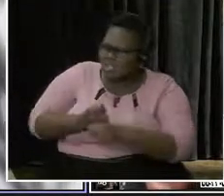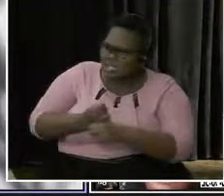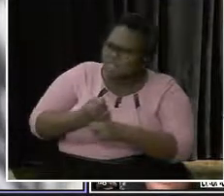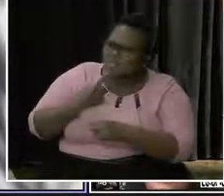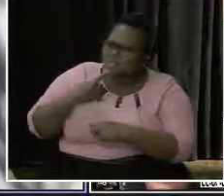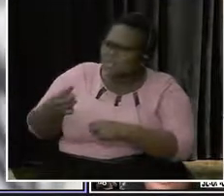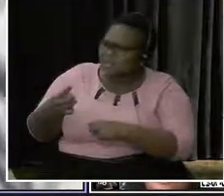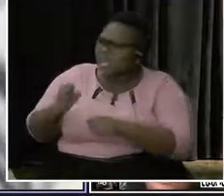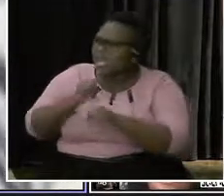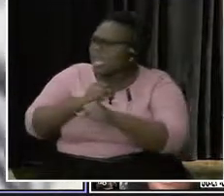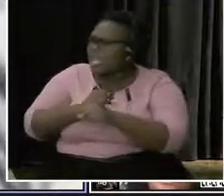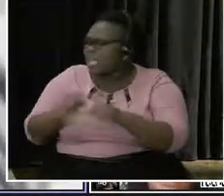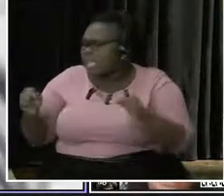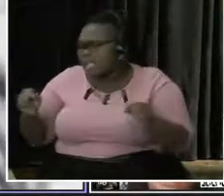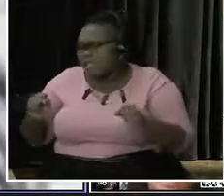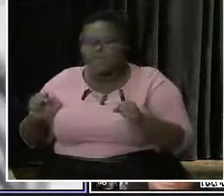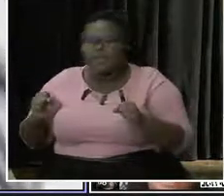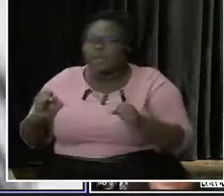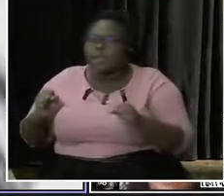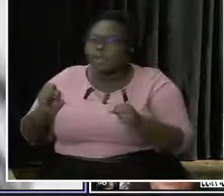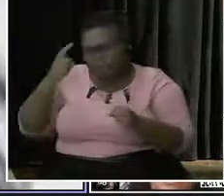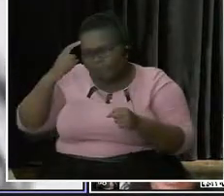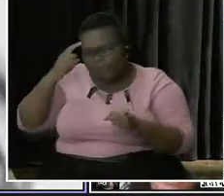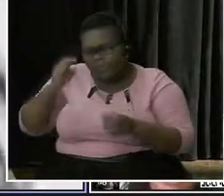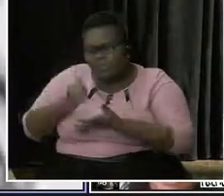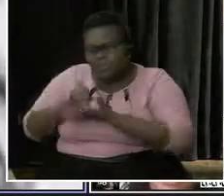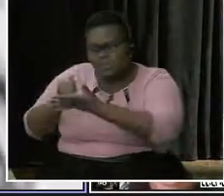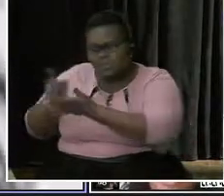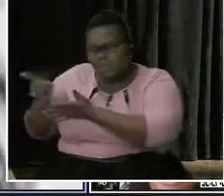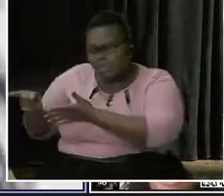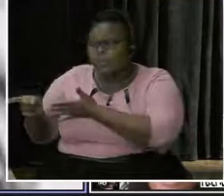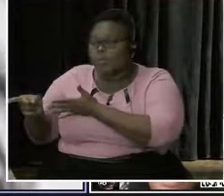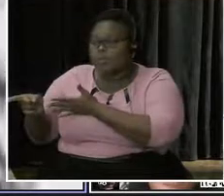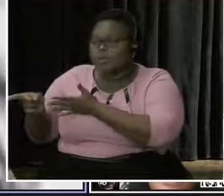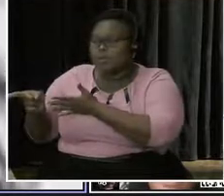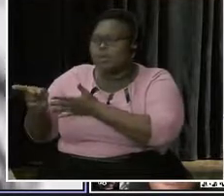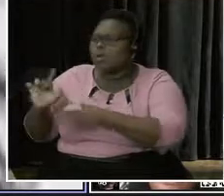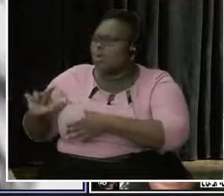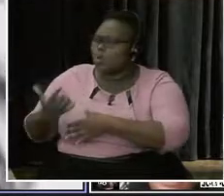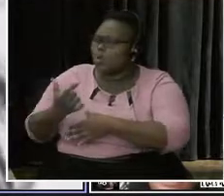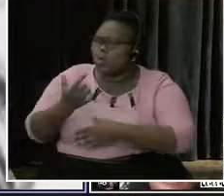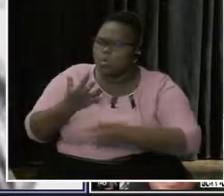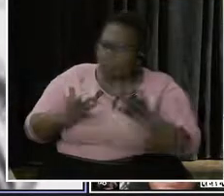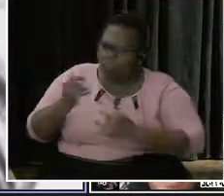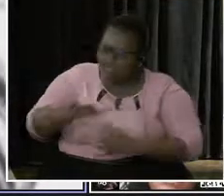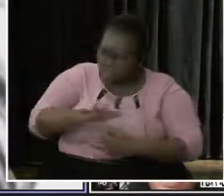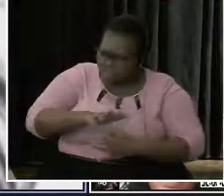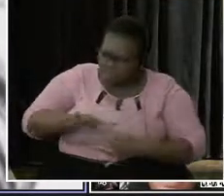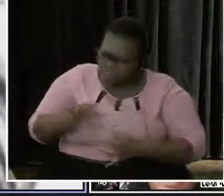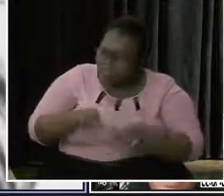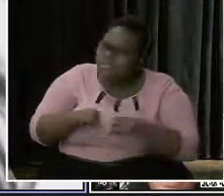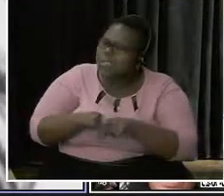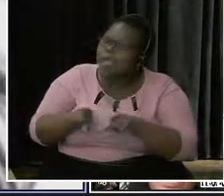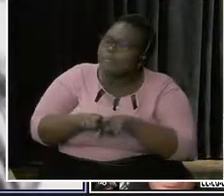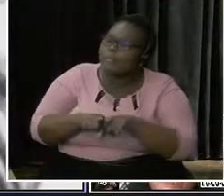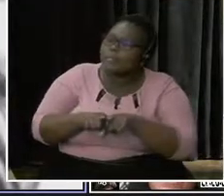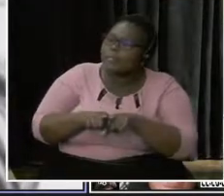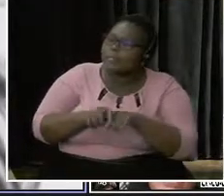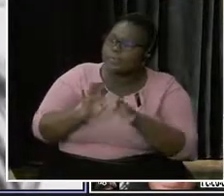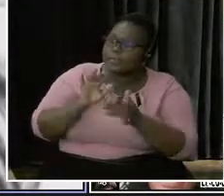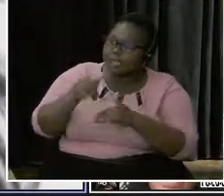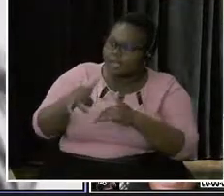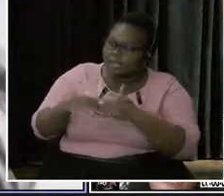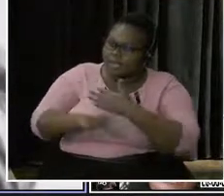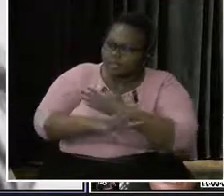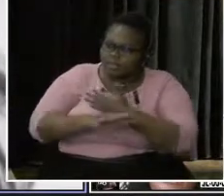never been an urgency by the city to equip them, or the 21 fire stations that seemed to be suffering the same fate. After the